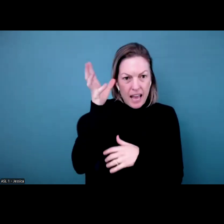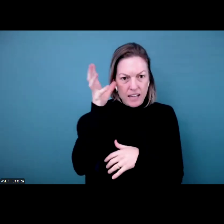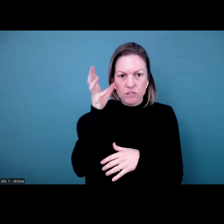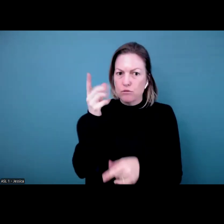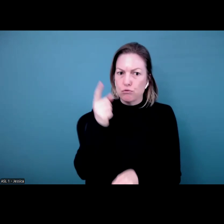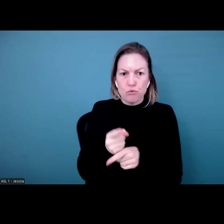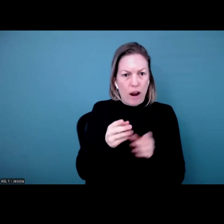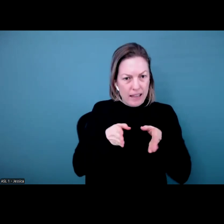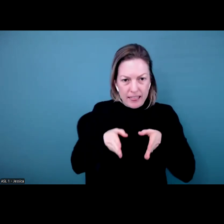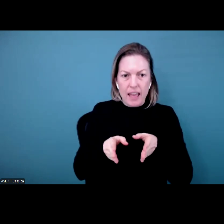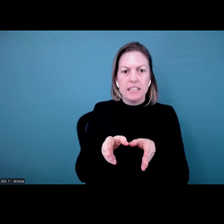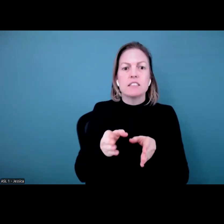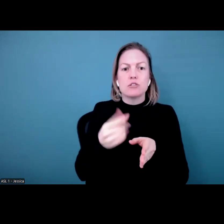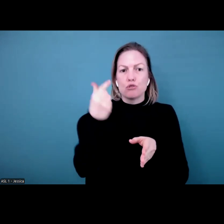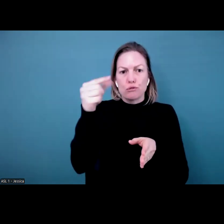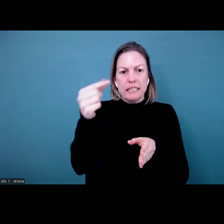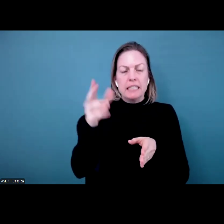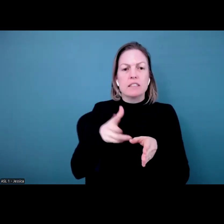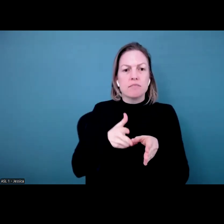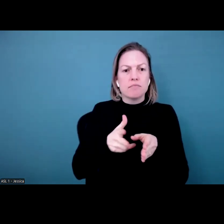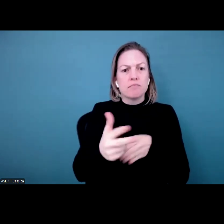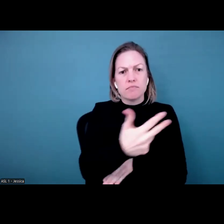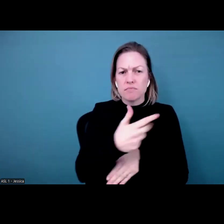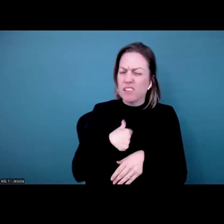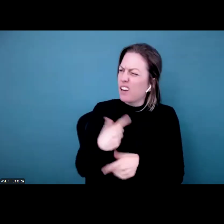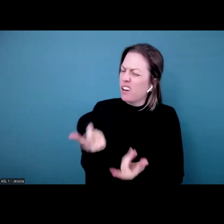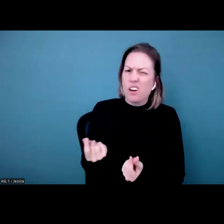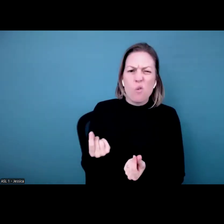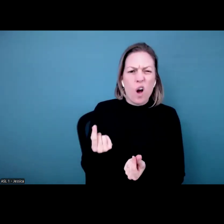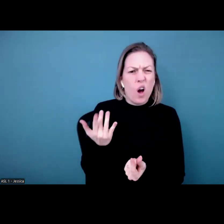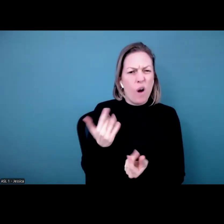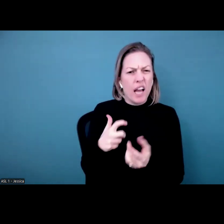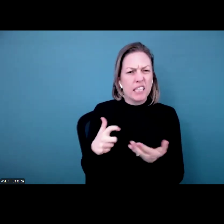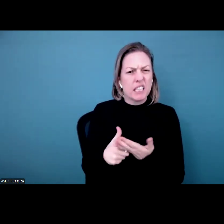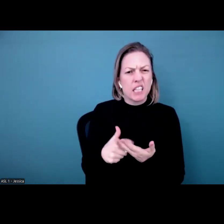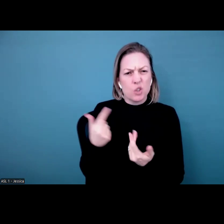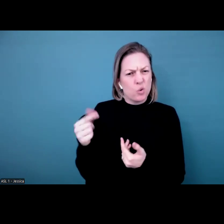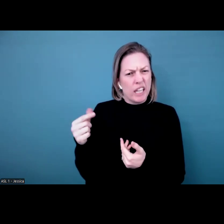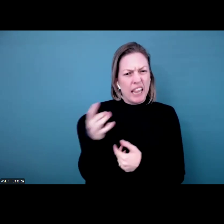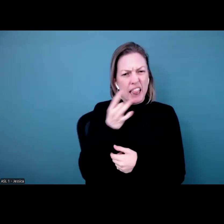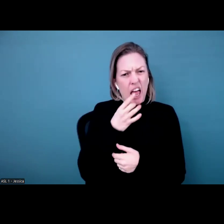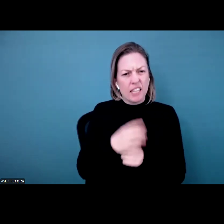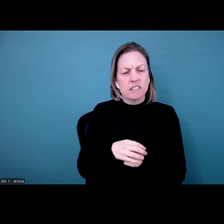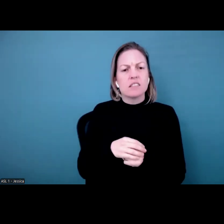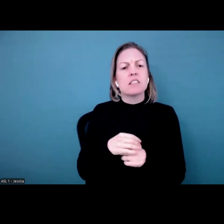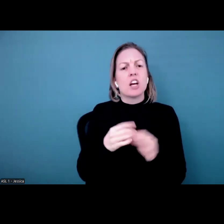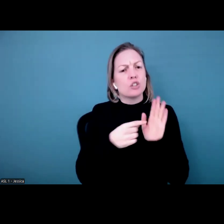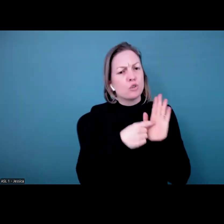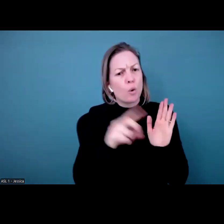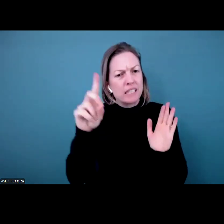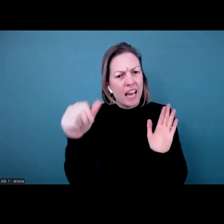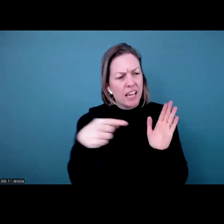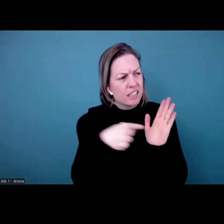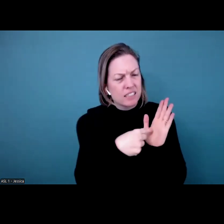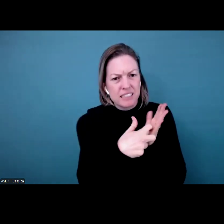light. And so what's the ticket? I went to court for him. I showed the DA the ticket, and we looked at it. And then we went back and